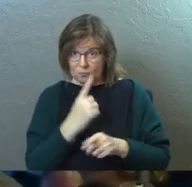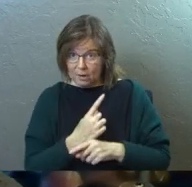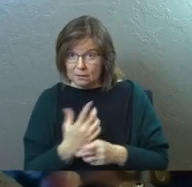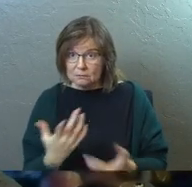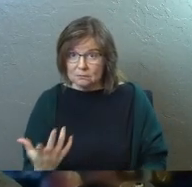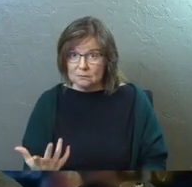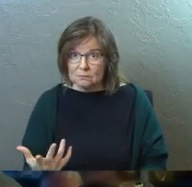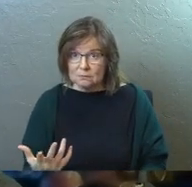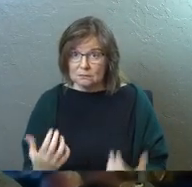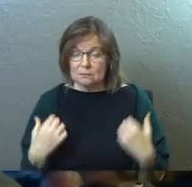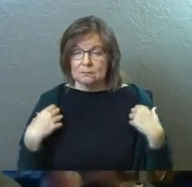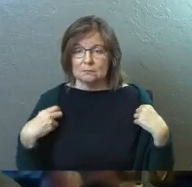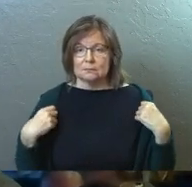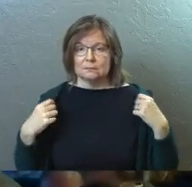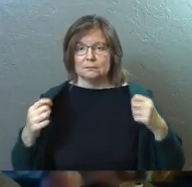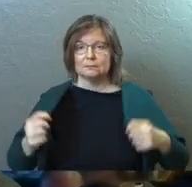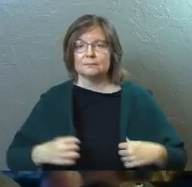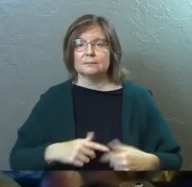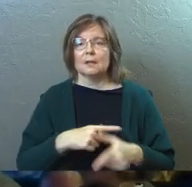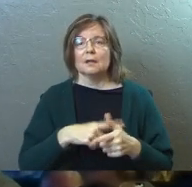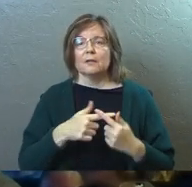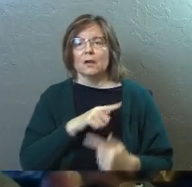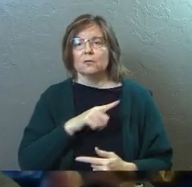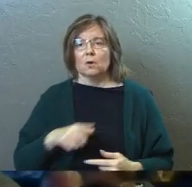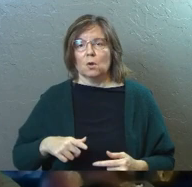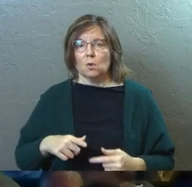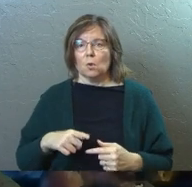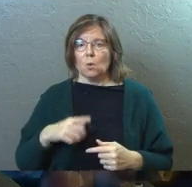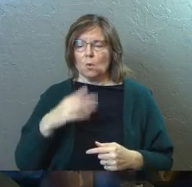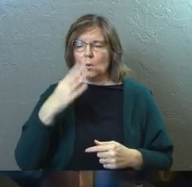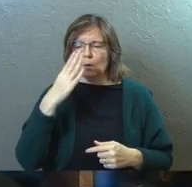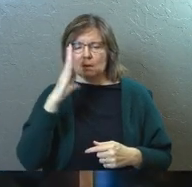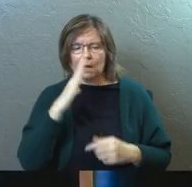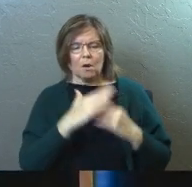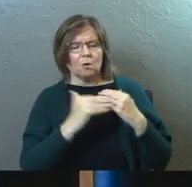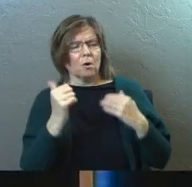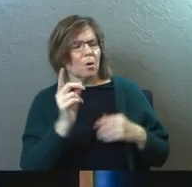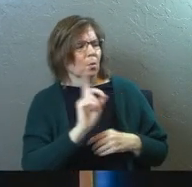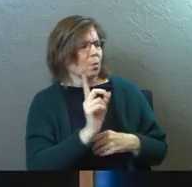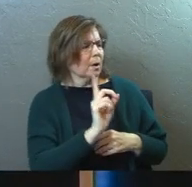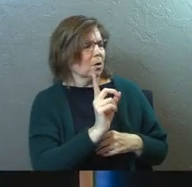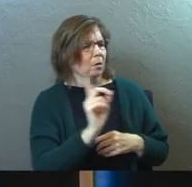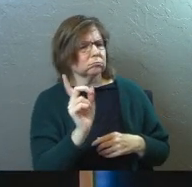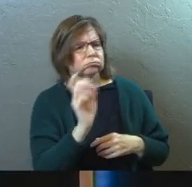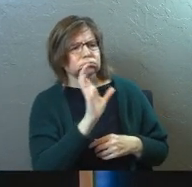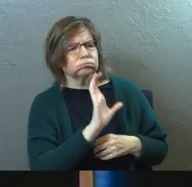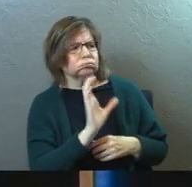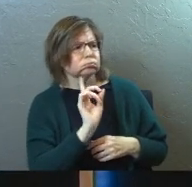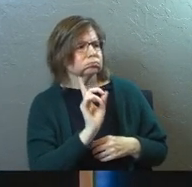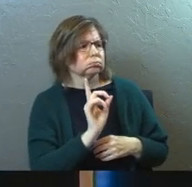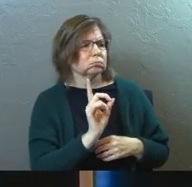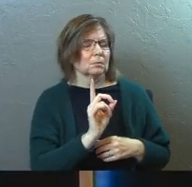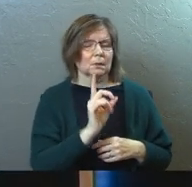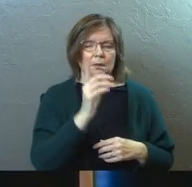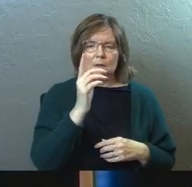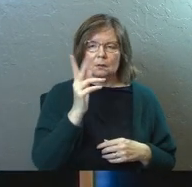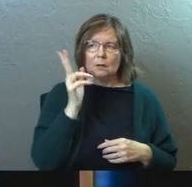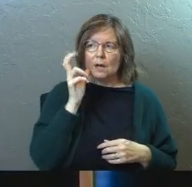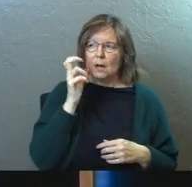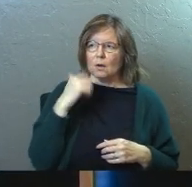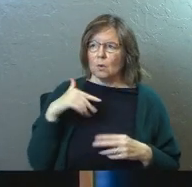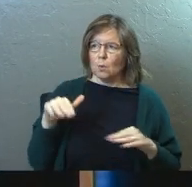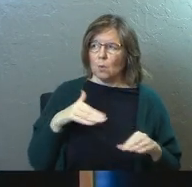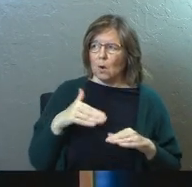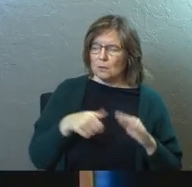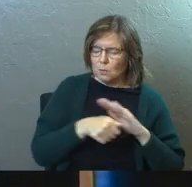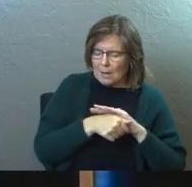Yes? Then the Lord God called to the man, "Where are you?" And he replied, "I heard you walking in the